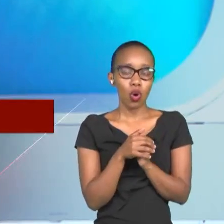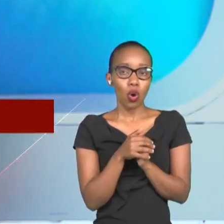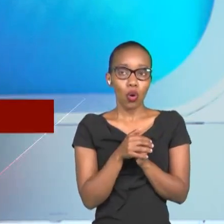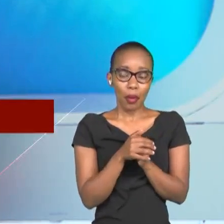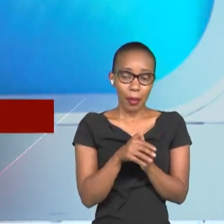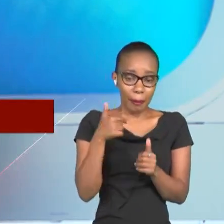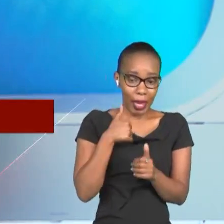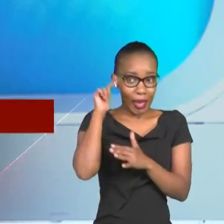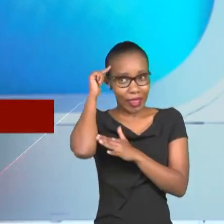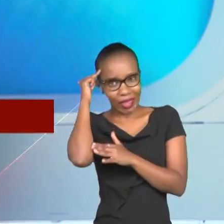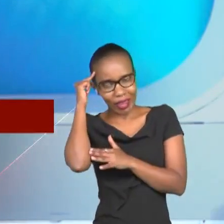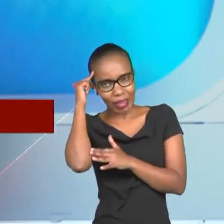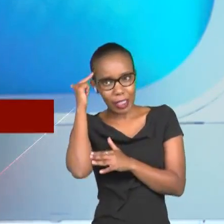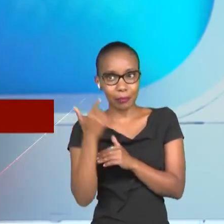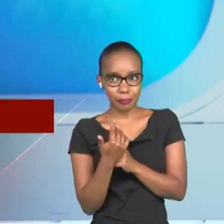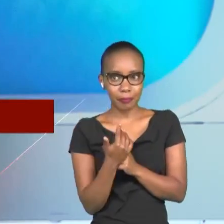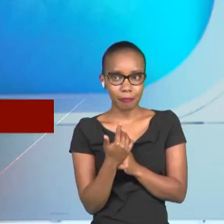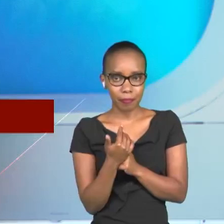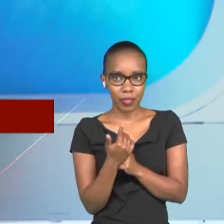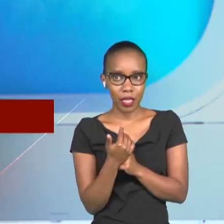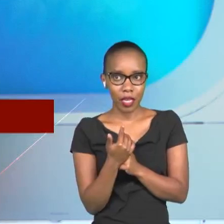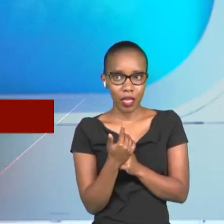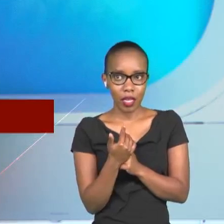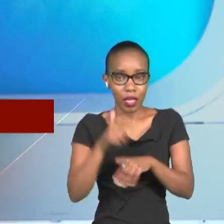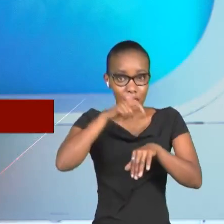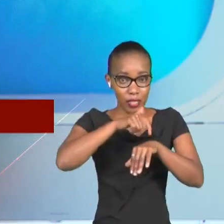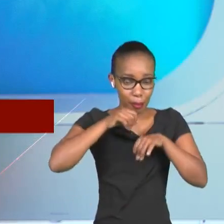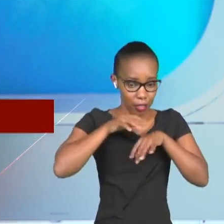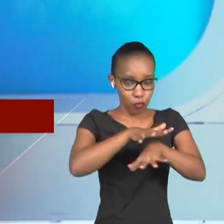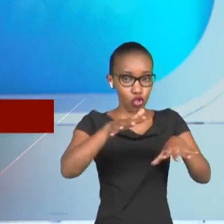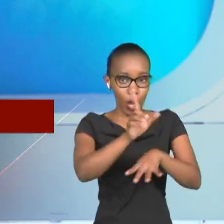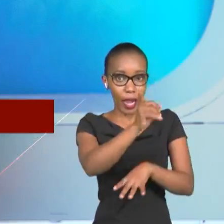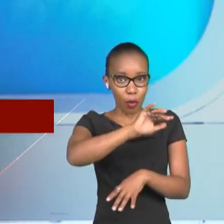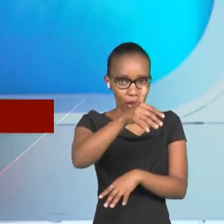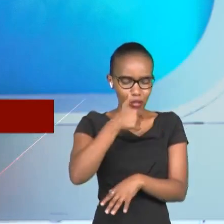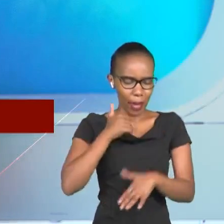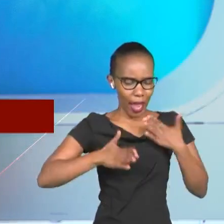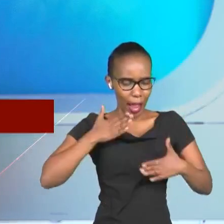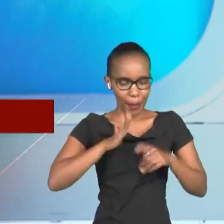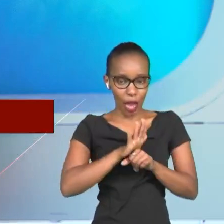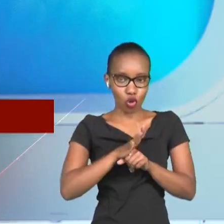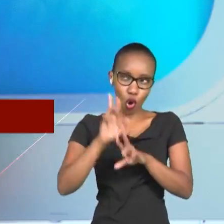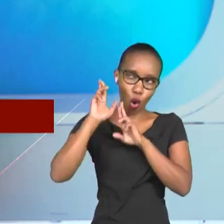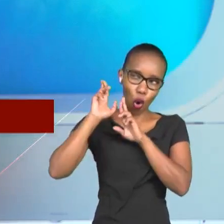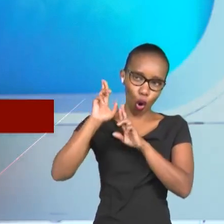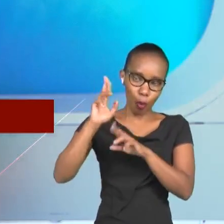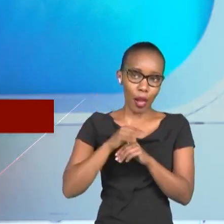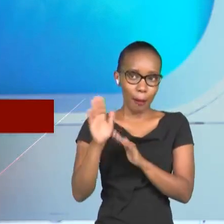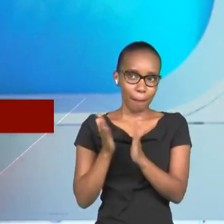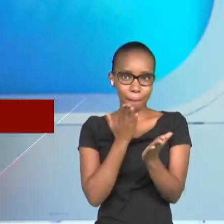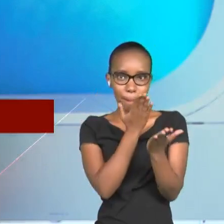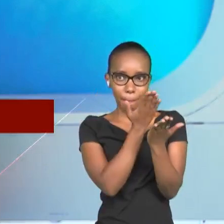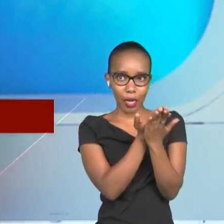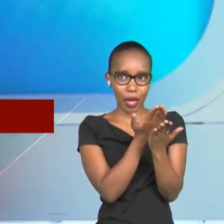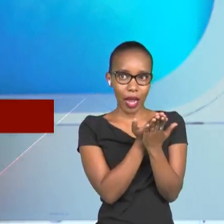think we should have thought about that when we were devolving Nairobi County, and I was a bit excited. I hoped that proposition would have